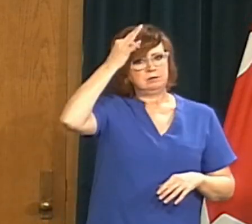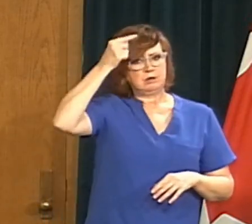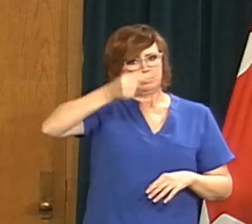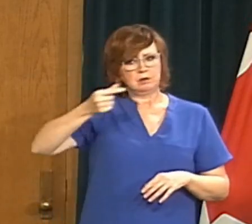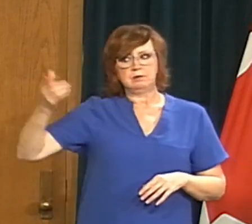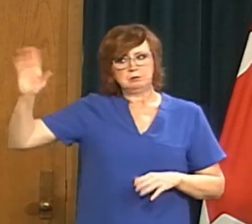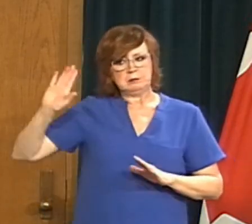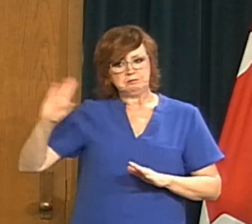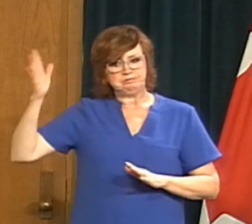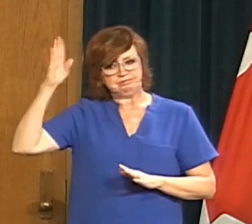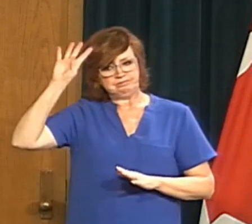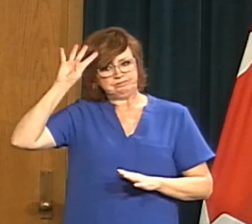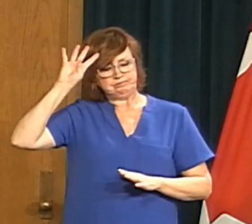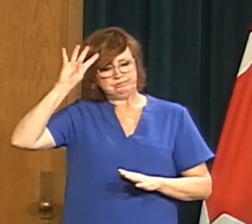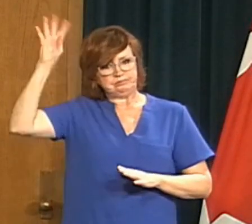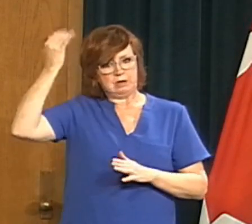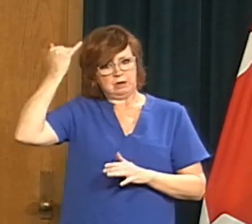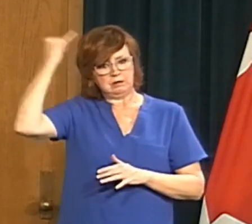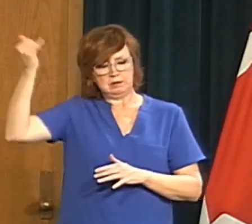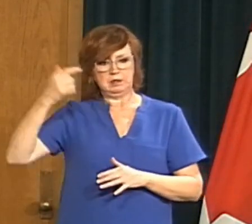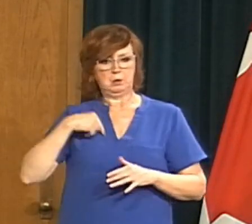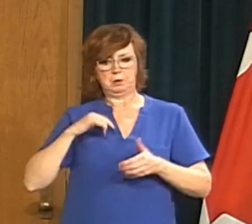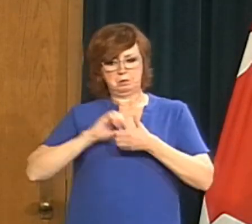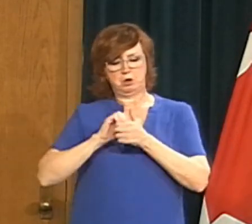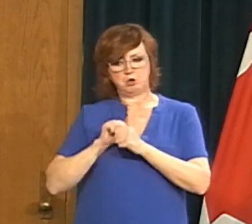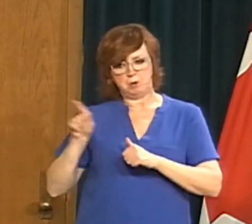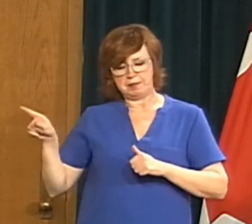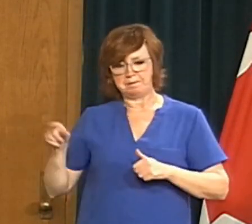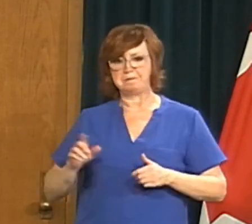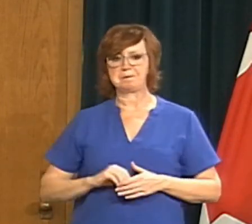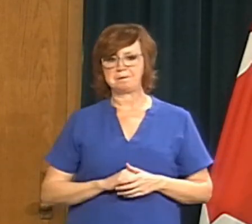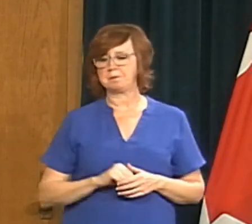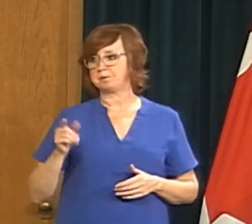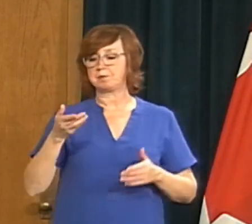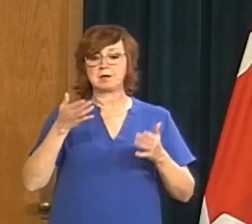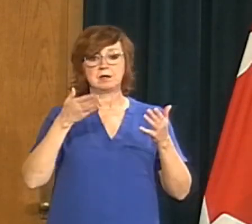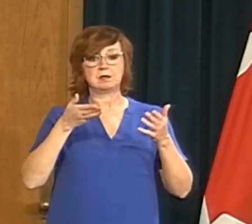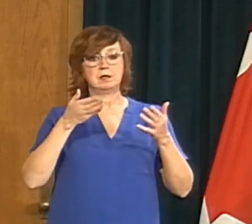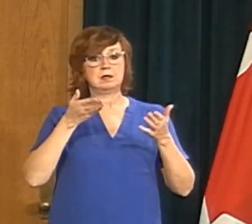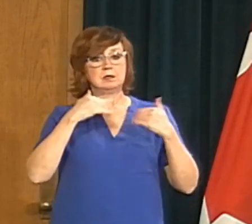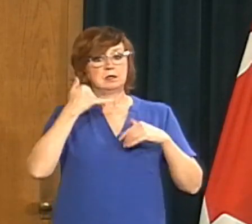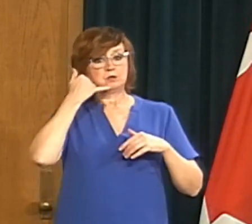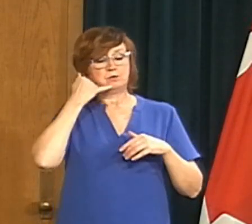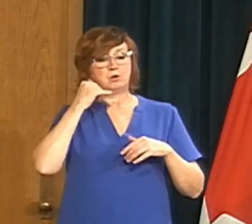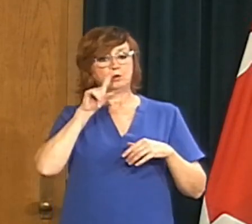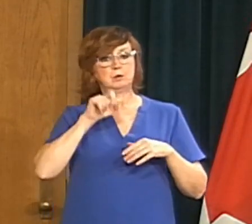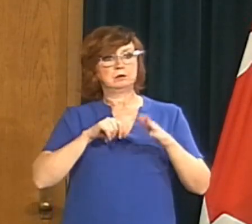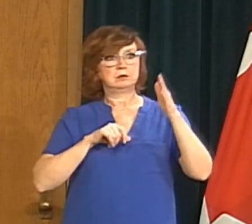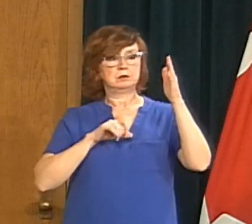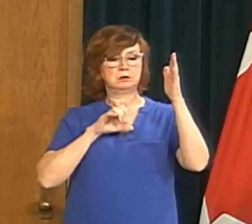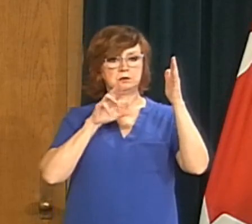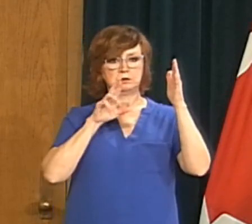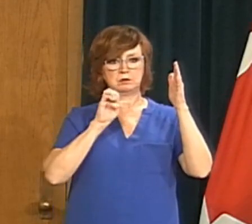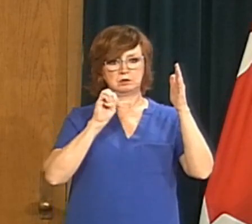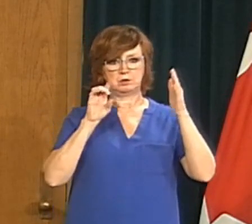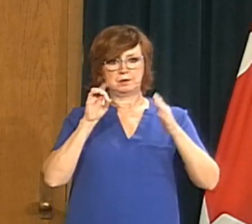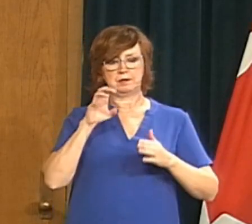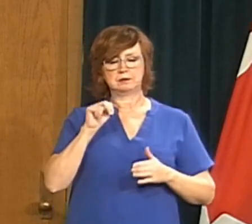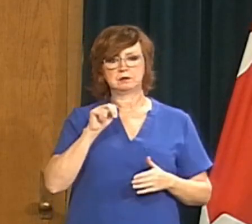on. We'll take our next question from the phone line. Operator? We have Creedon Martell with